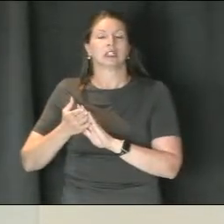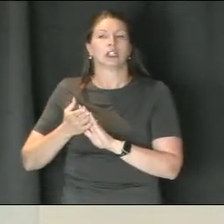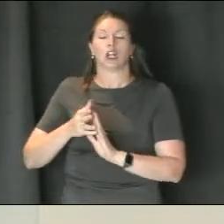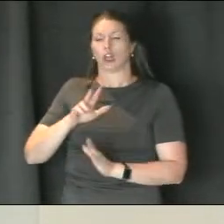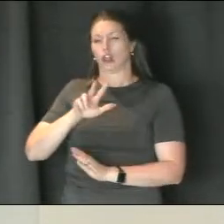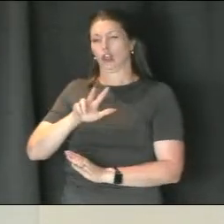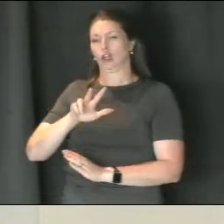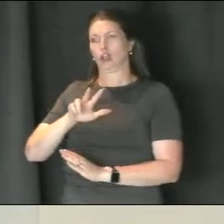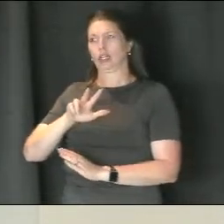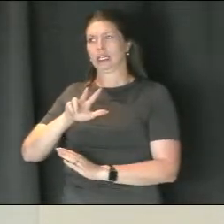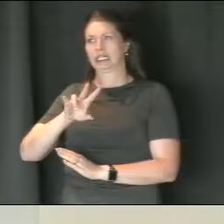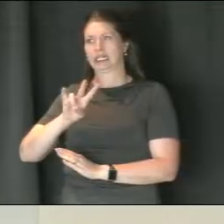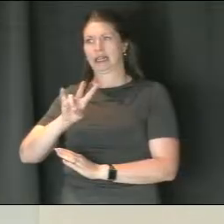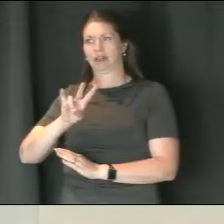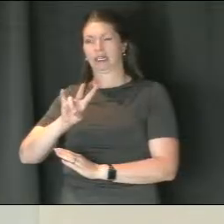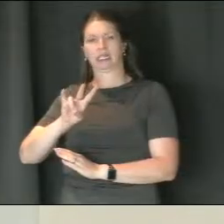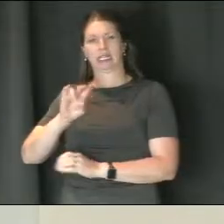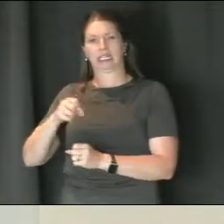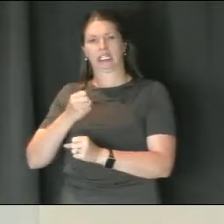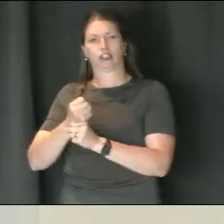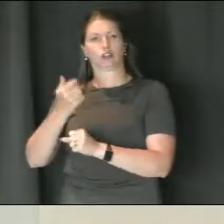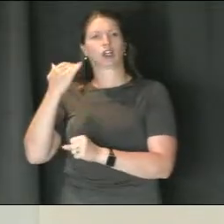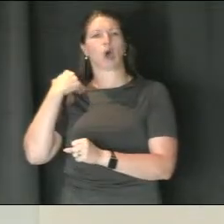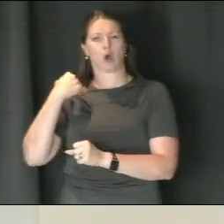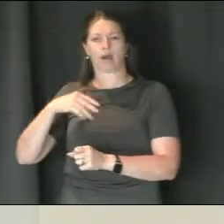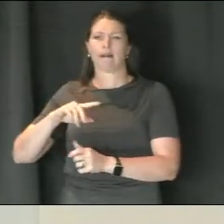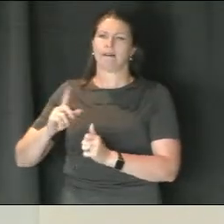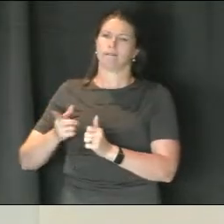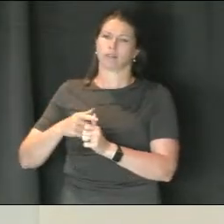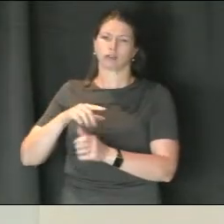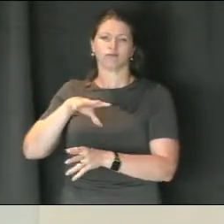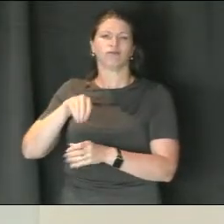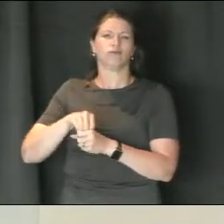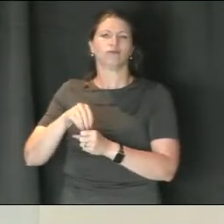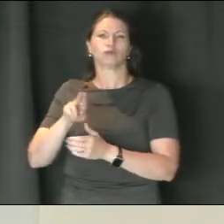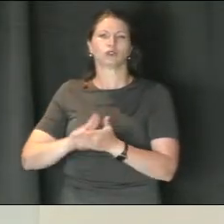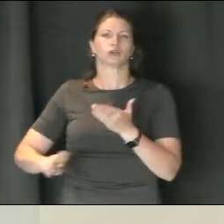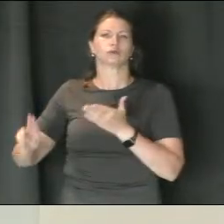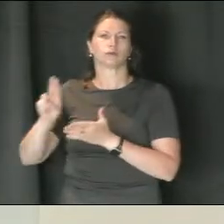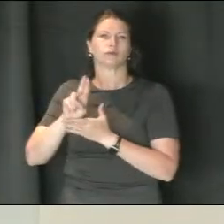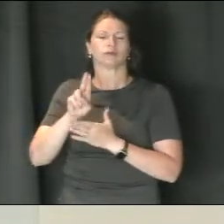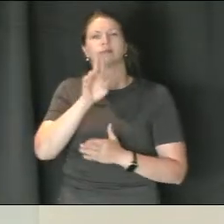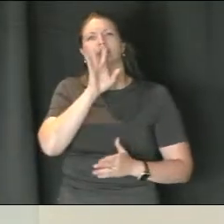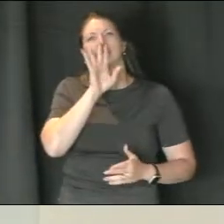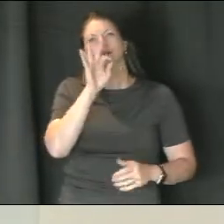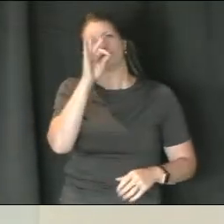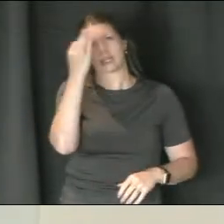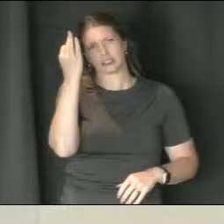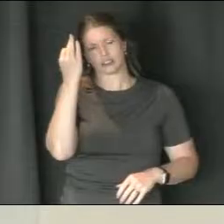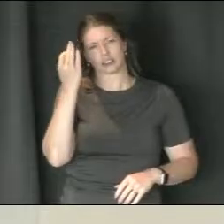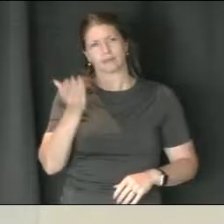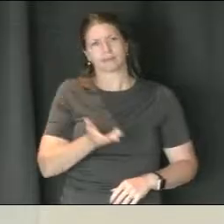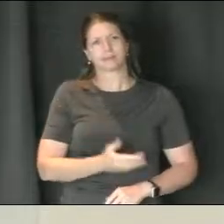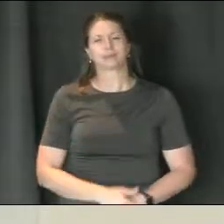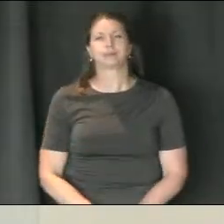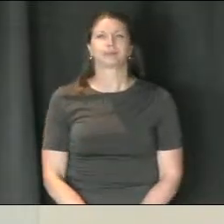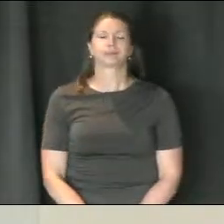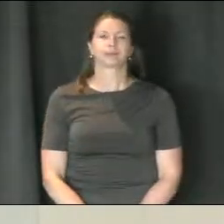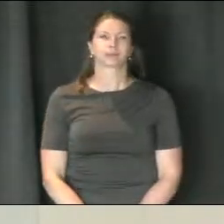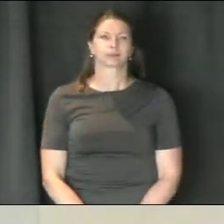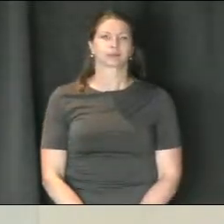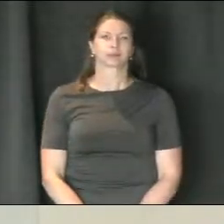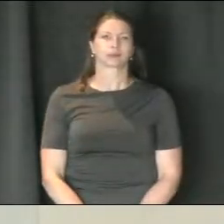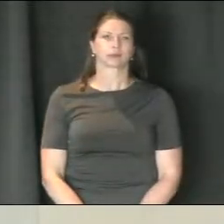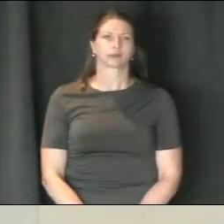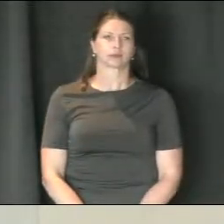ago. Merci pour cette récompense qui marque 60 ans de mon arrivée et installation